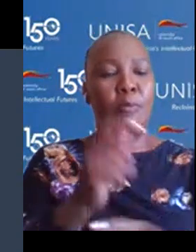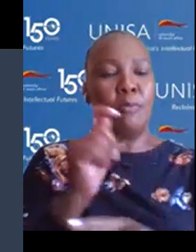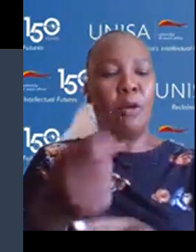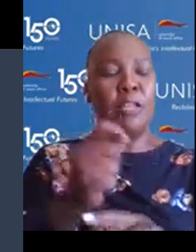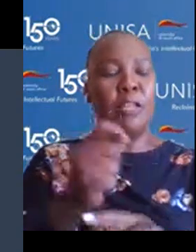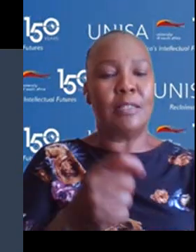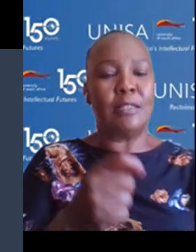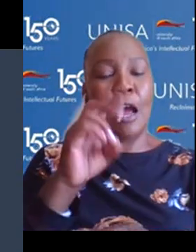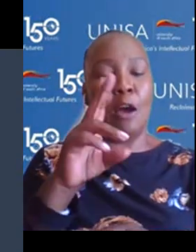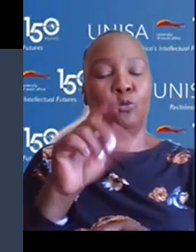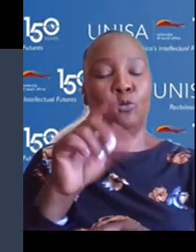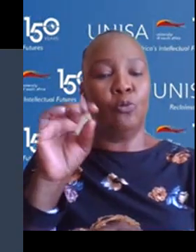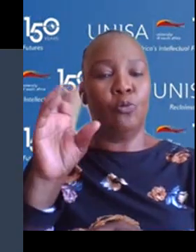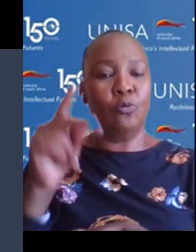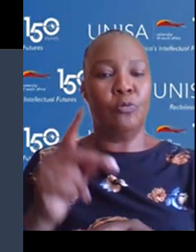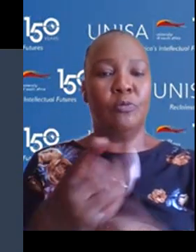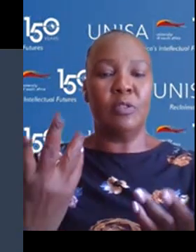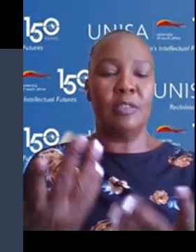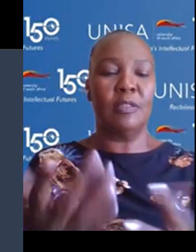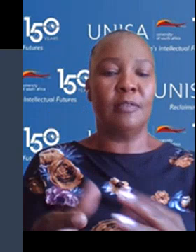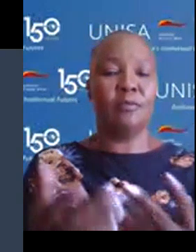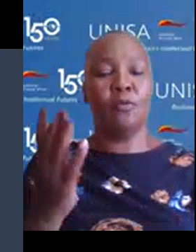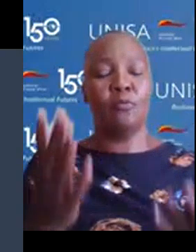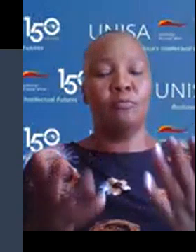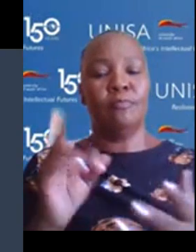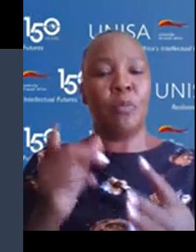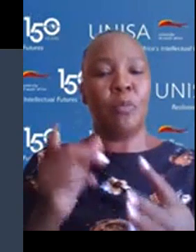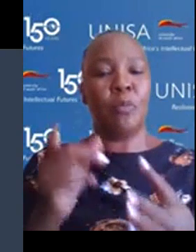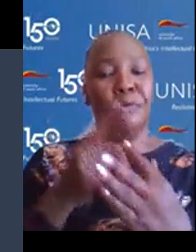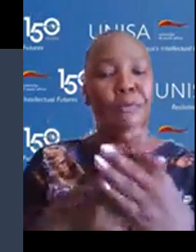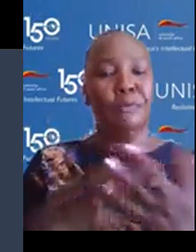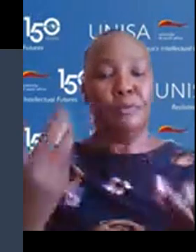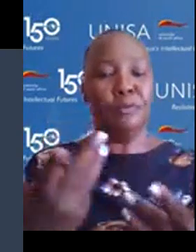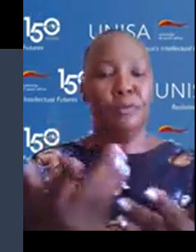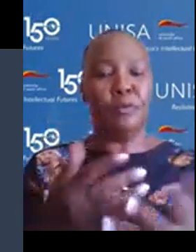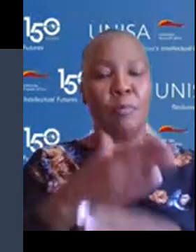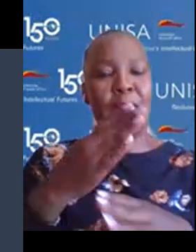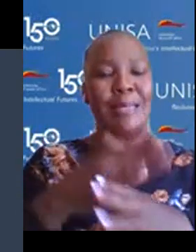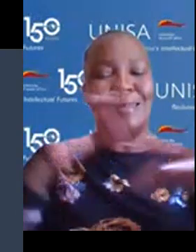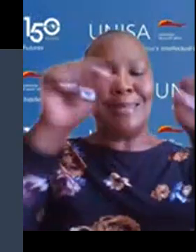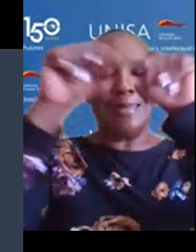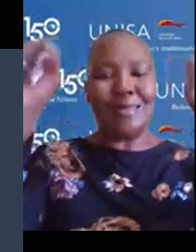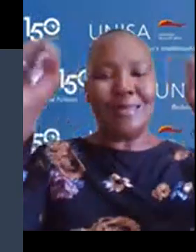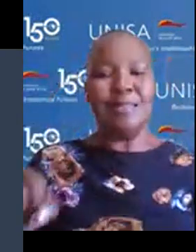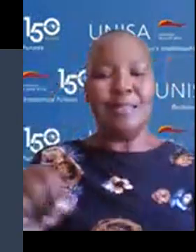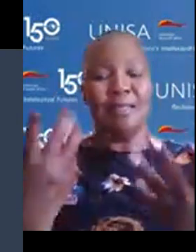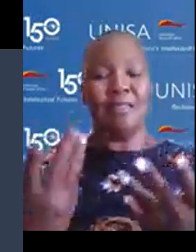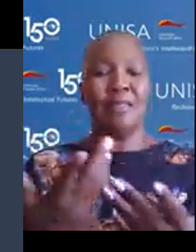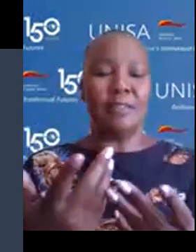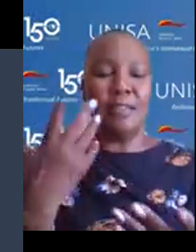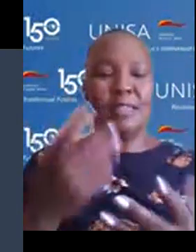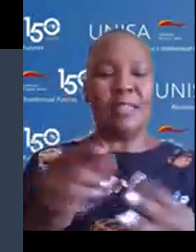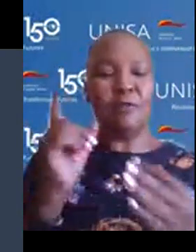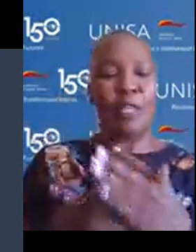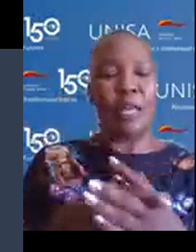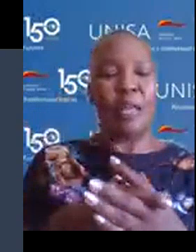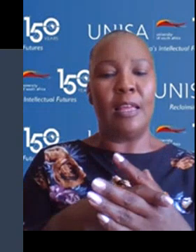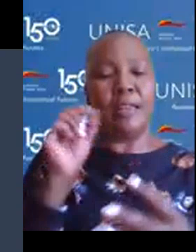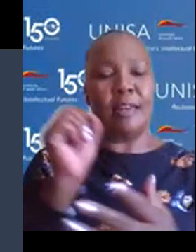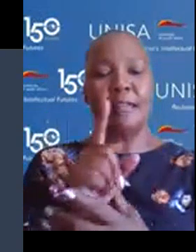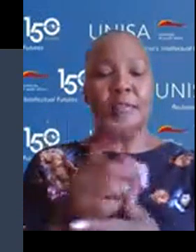Outlook. You also get, for instance, the Windows, the operating system with Windows 10 and Windows 11. If